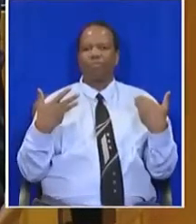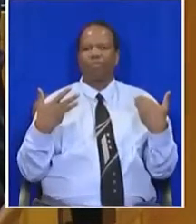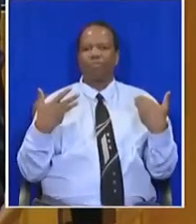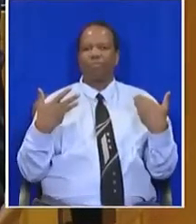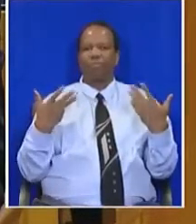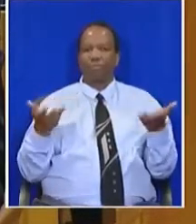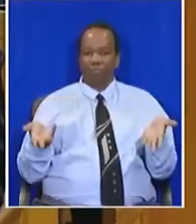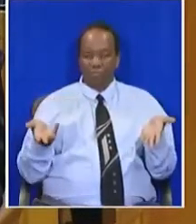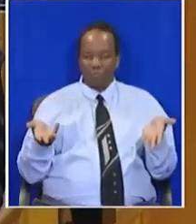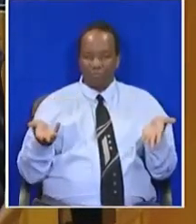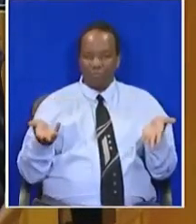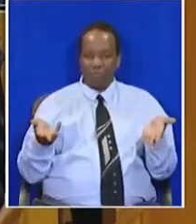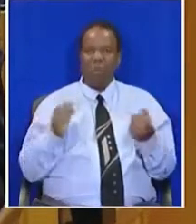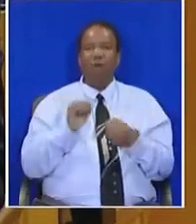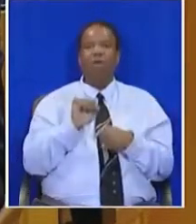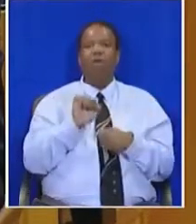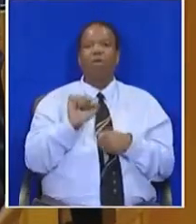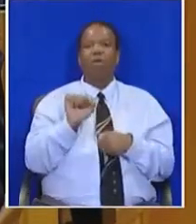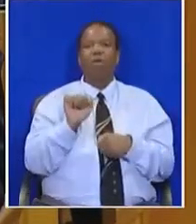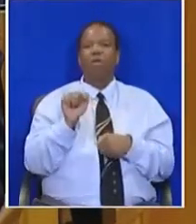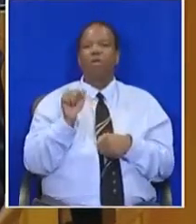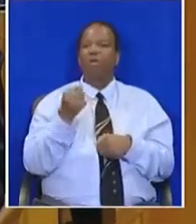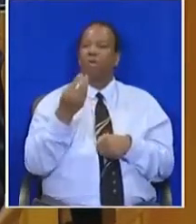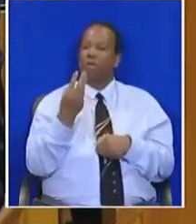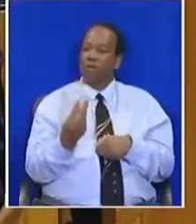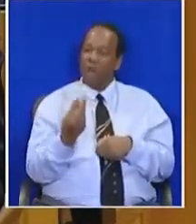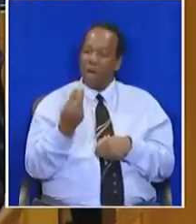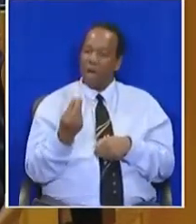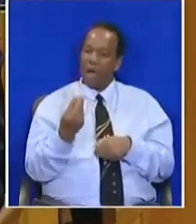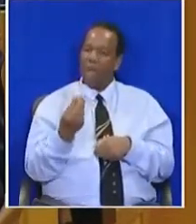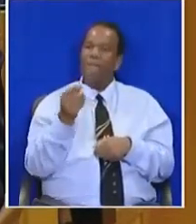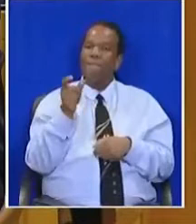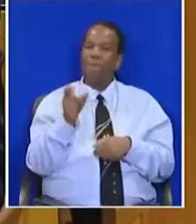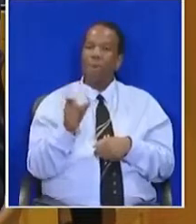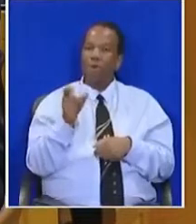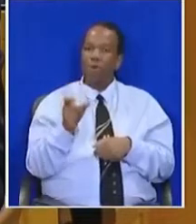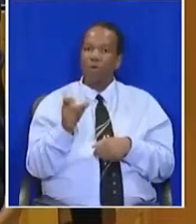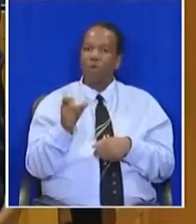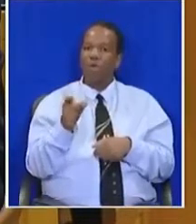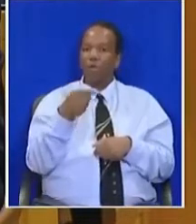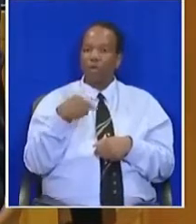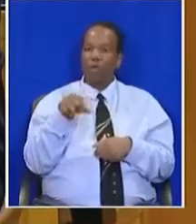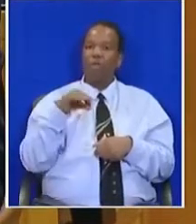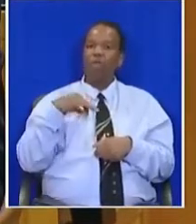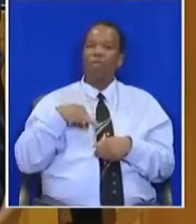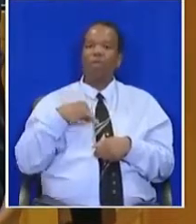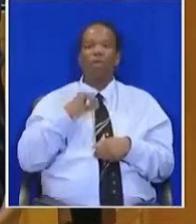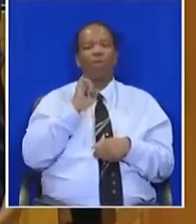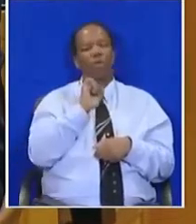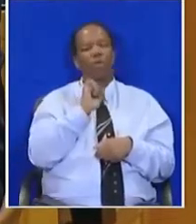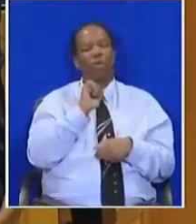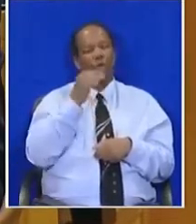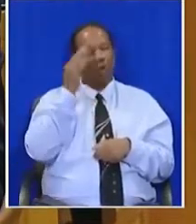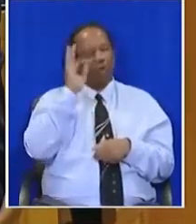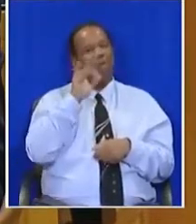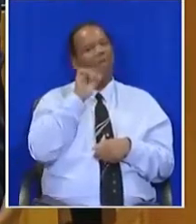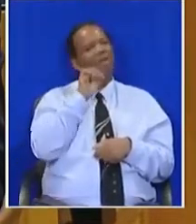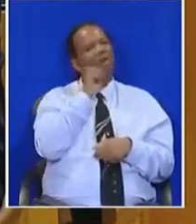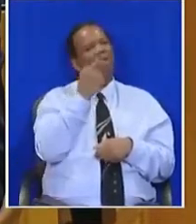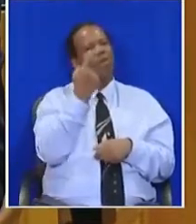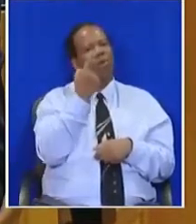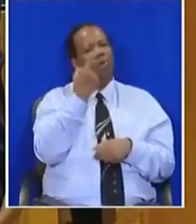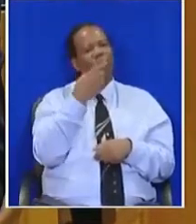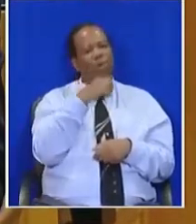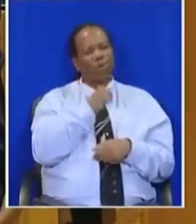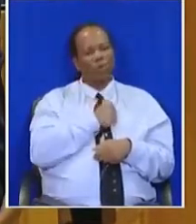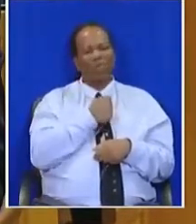the only young people or young person who has benefited from your government is your own son. In fact,